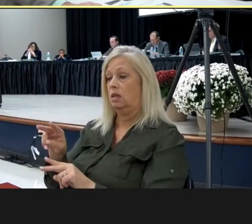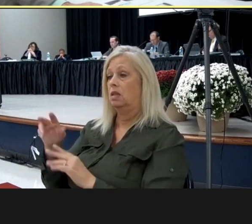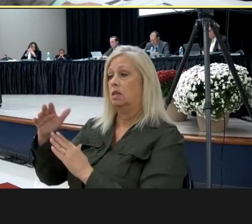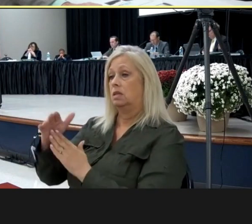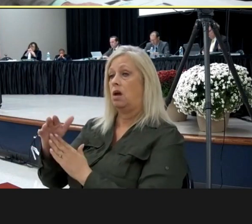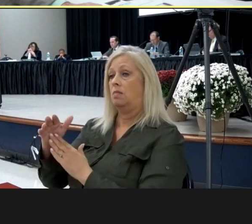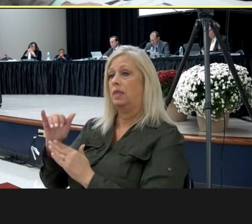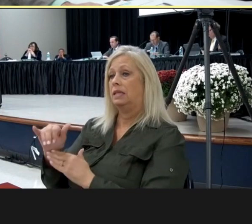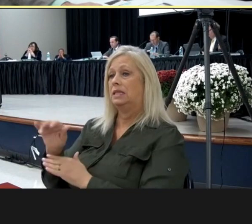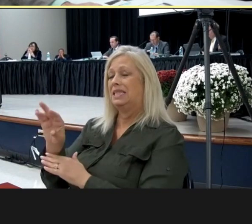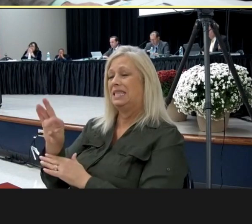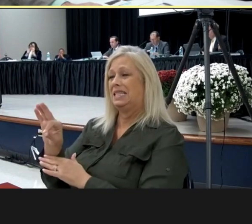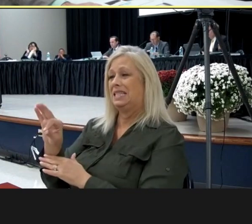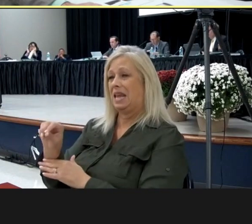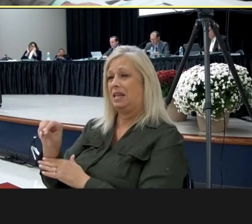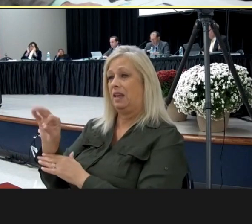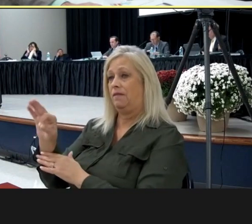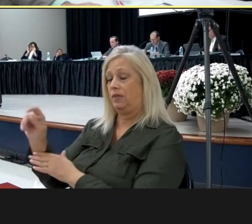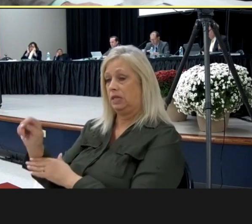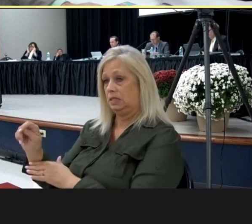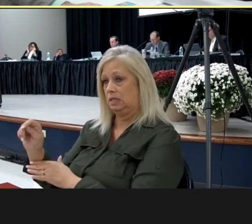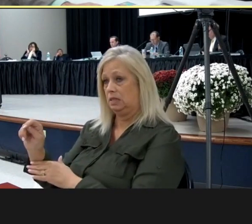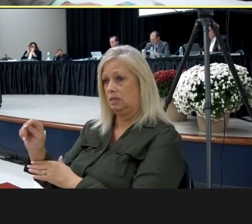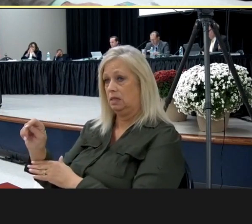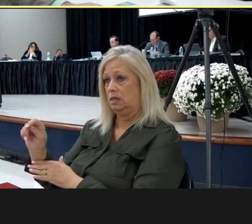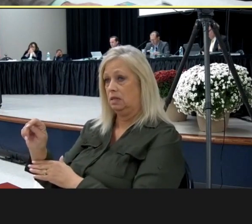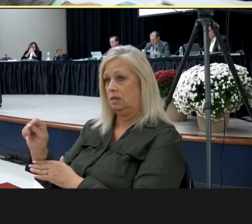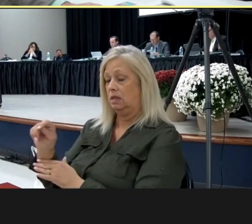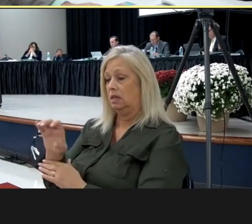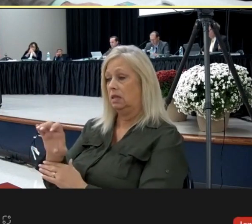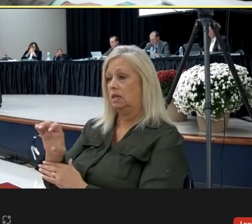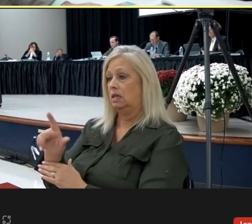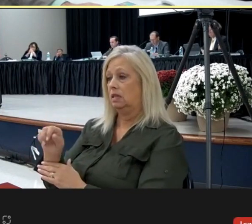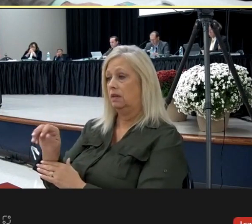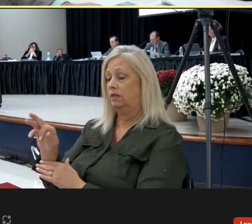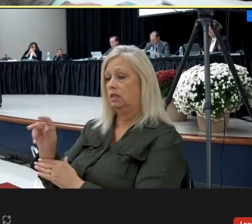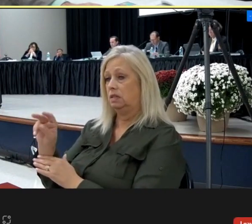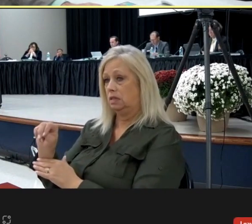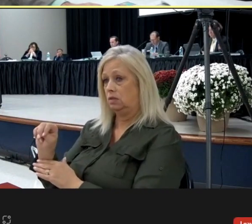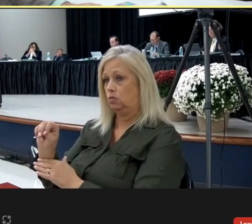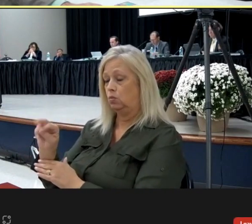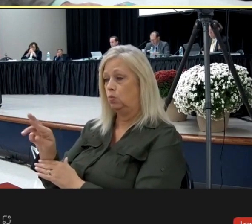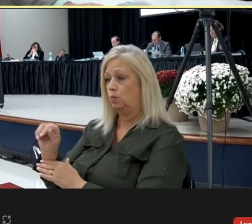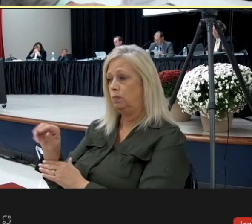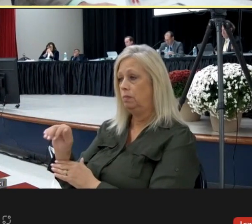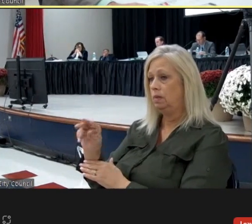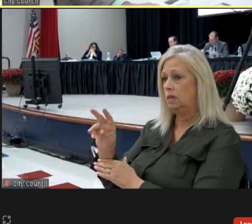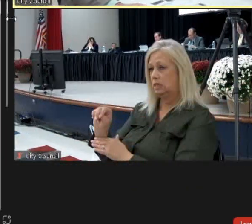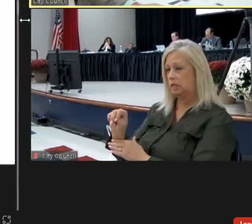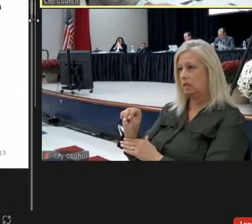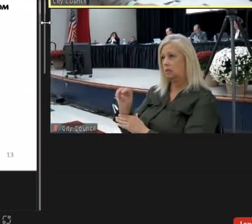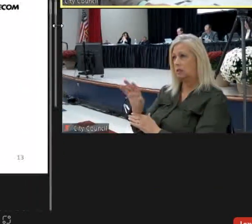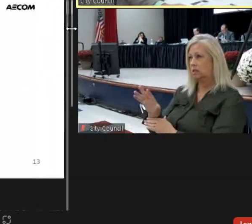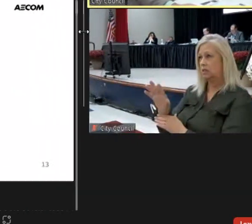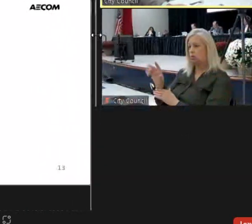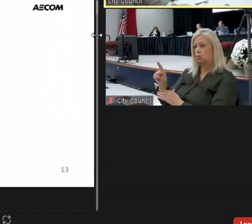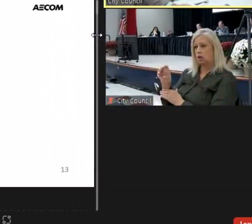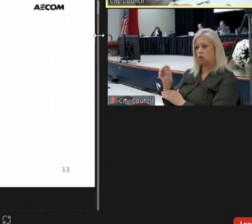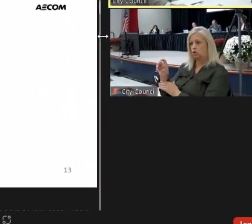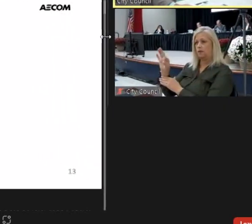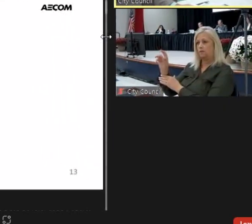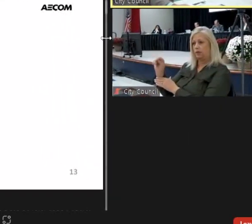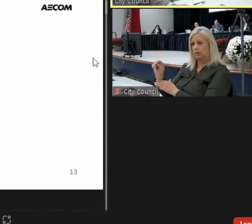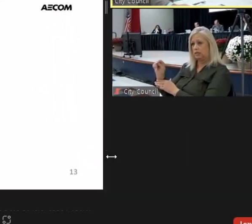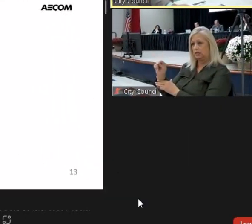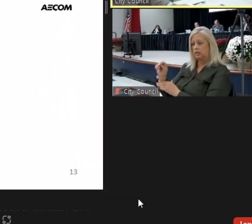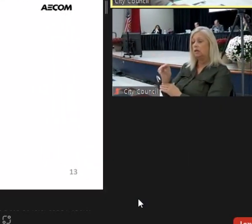about 90 feet. And then the Clifton Robinson Tower next door at about 100 feet. The Catalyst